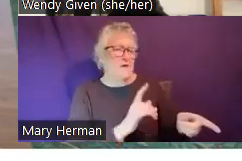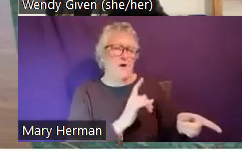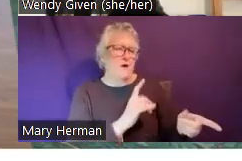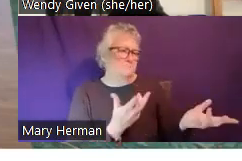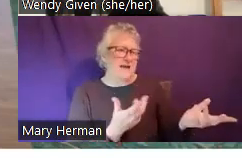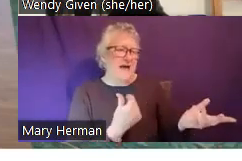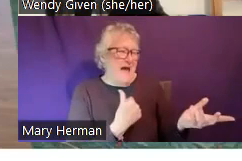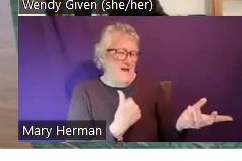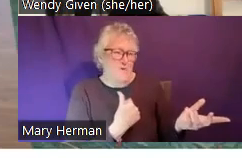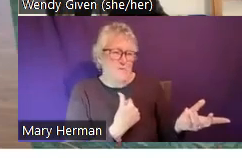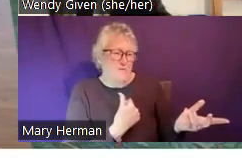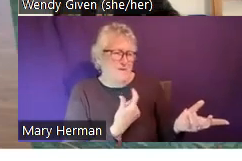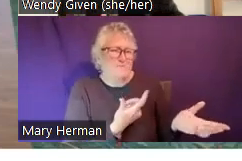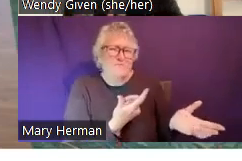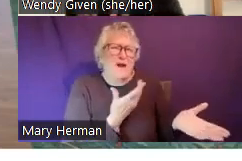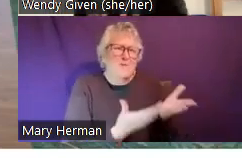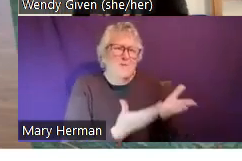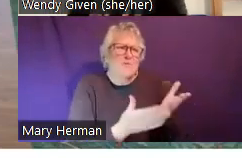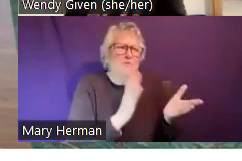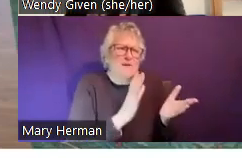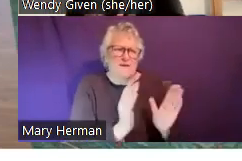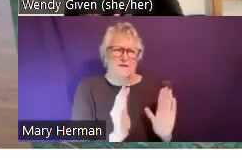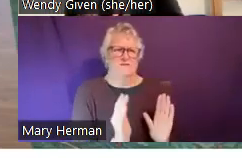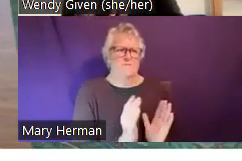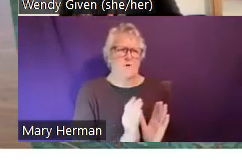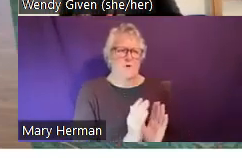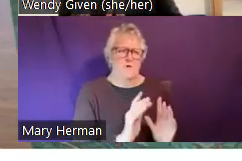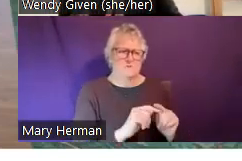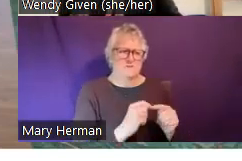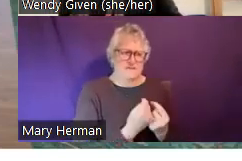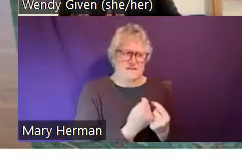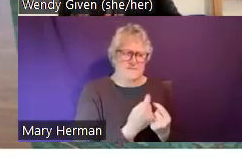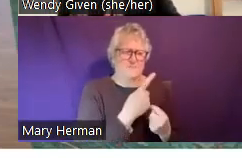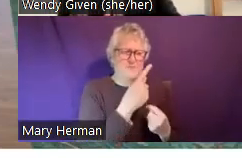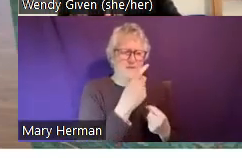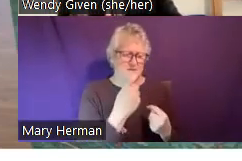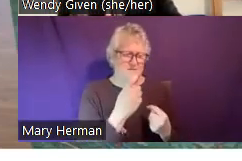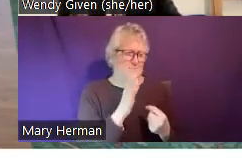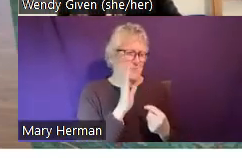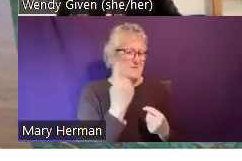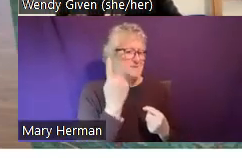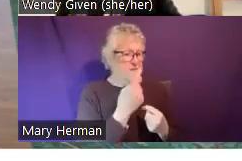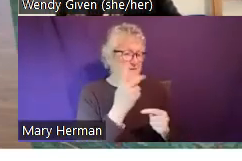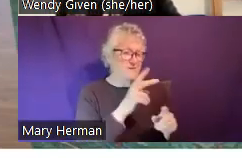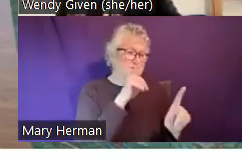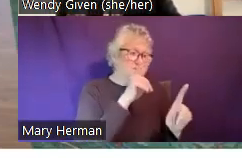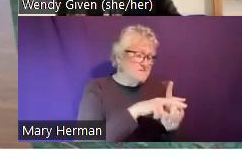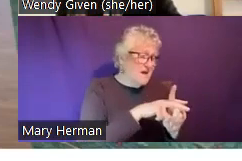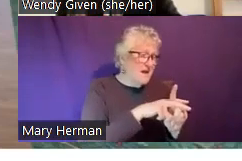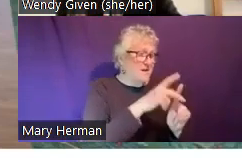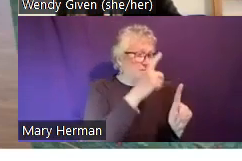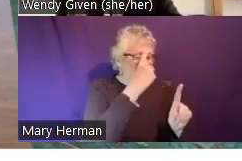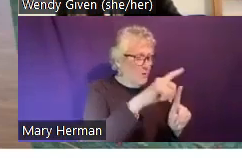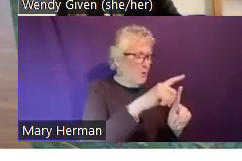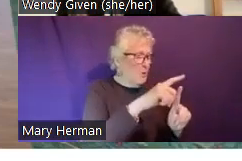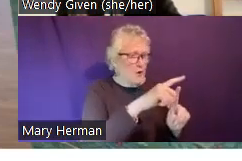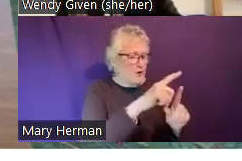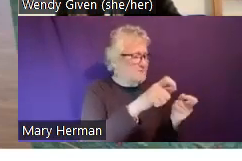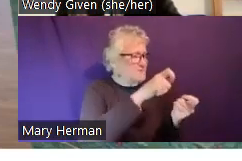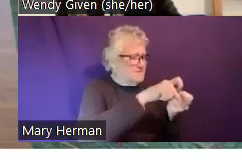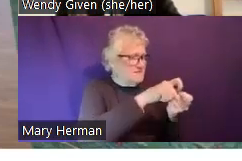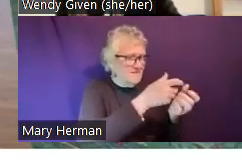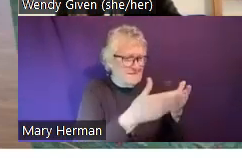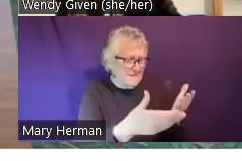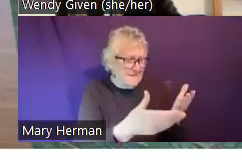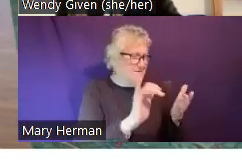small team, because there will be somebody that gets assigned if there is a permitting issue, and there'll be